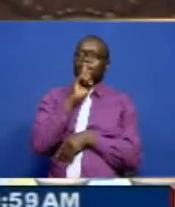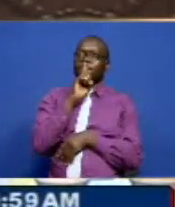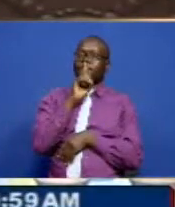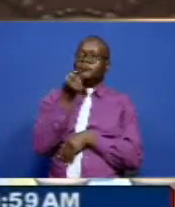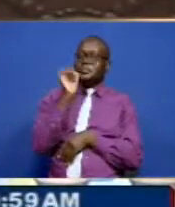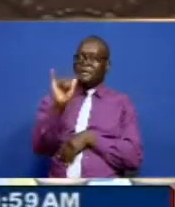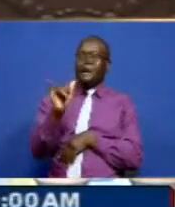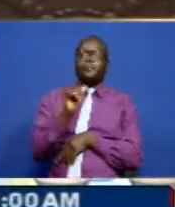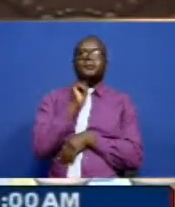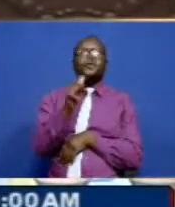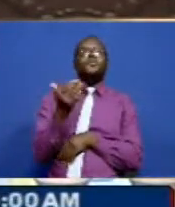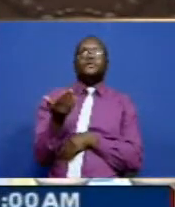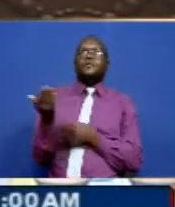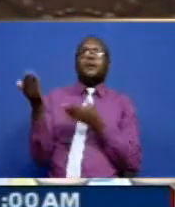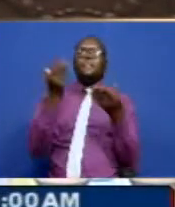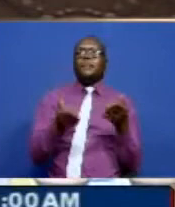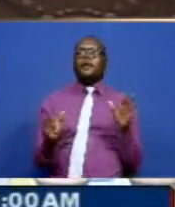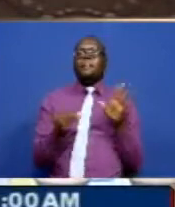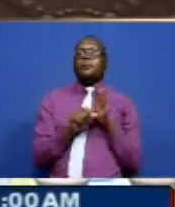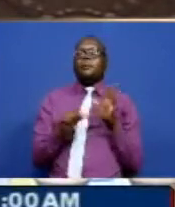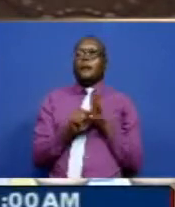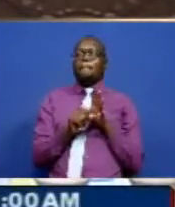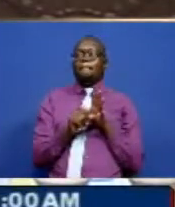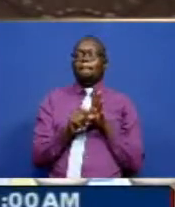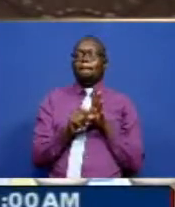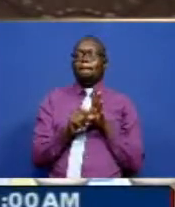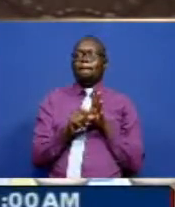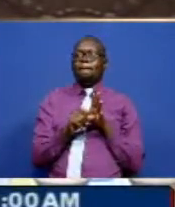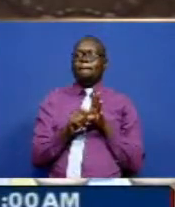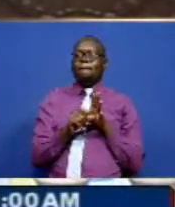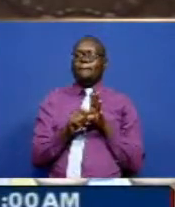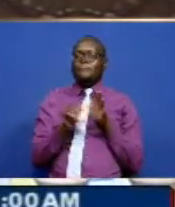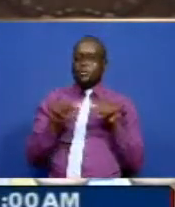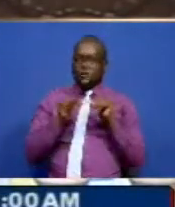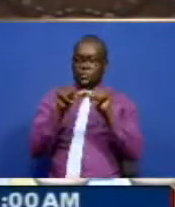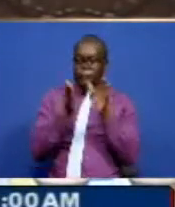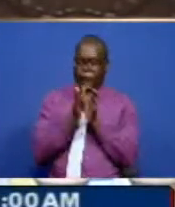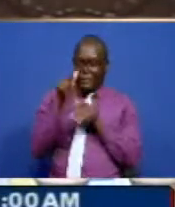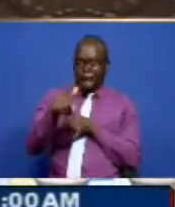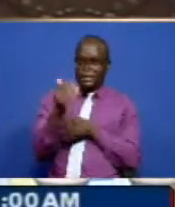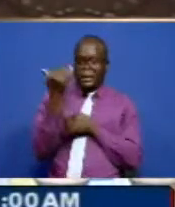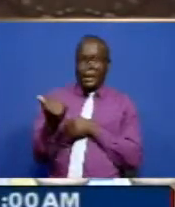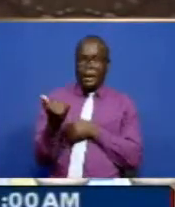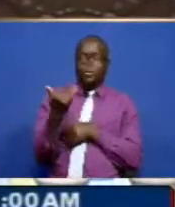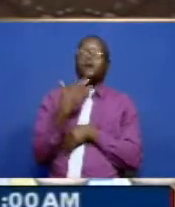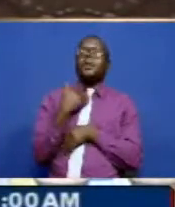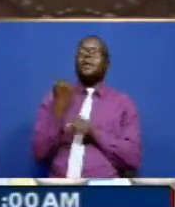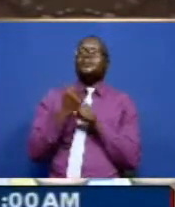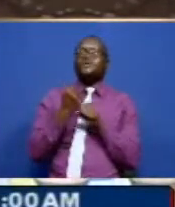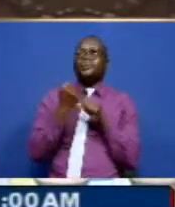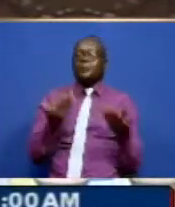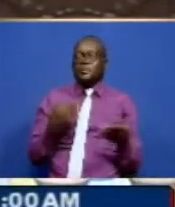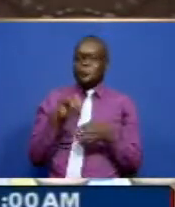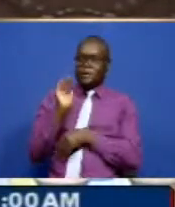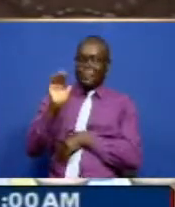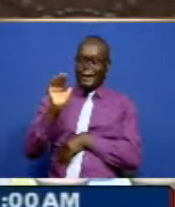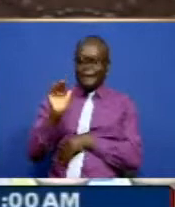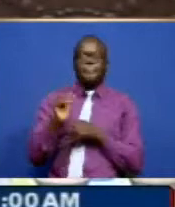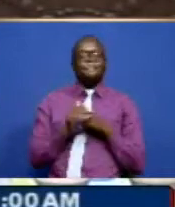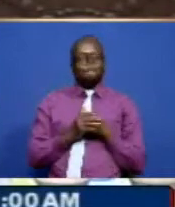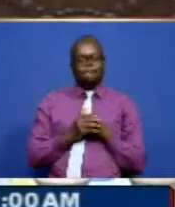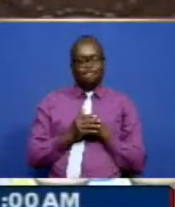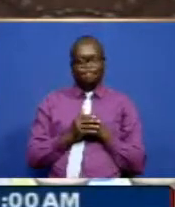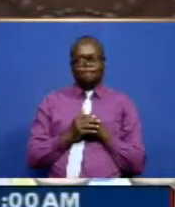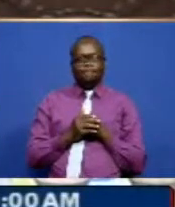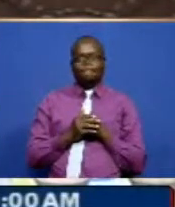so that they don't ring in the course of the proceedings. Now, I want now to request